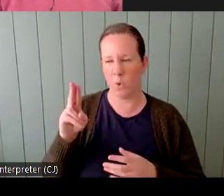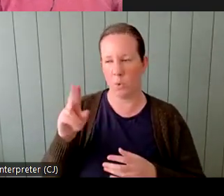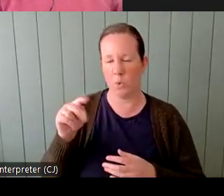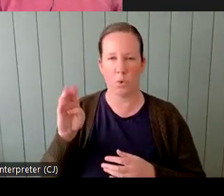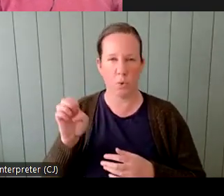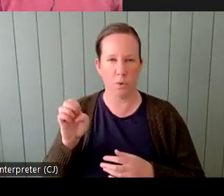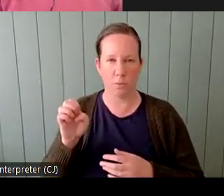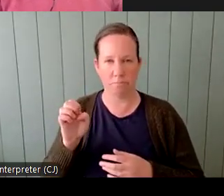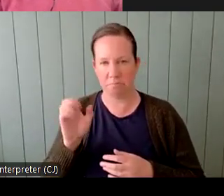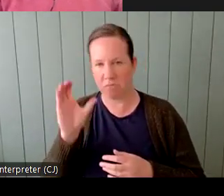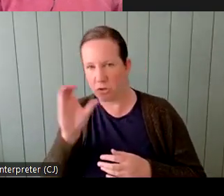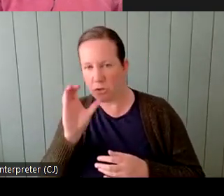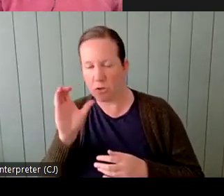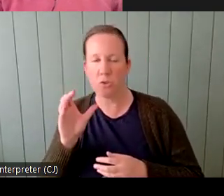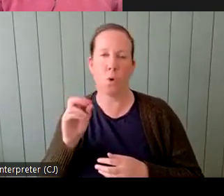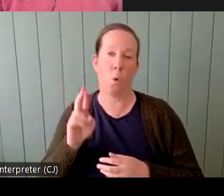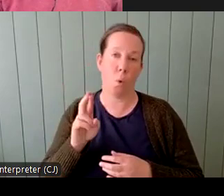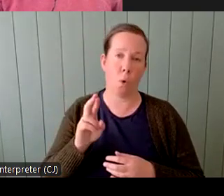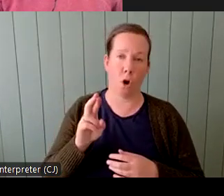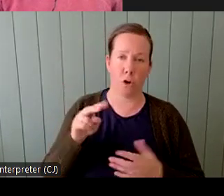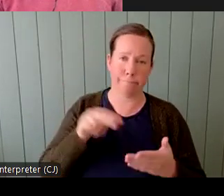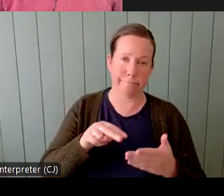to get there is